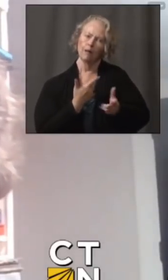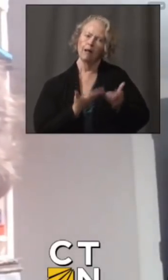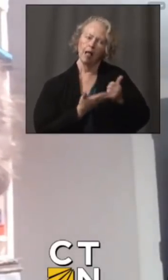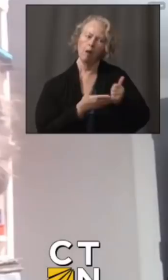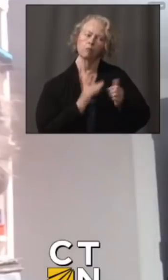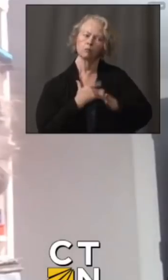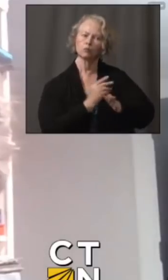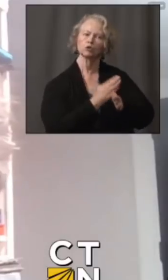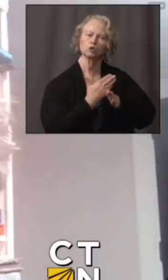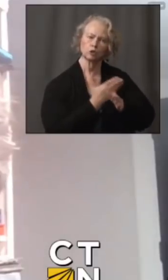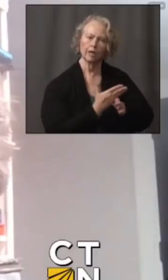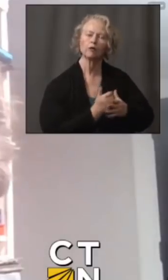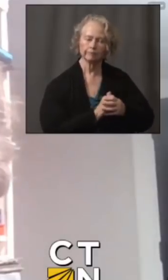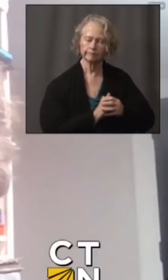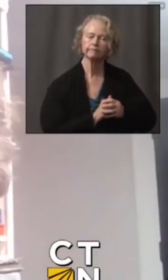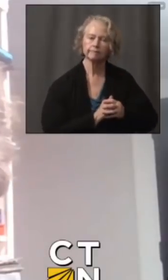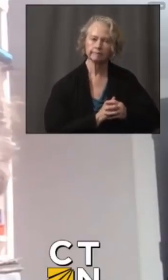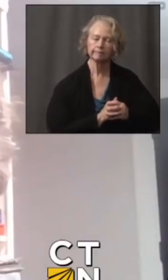tracing.